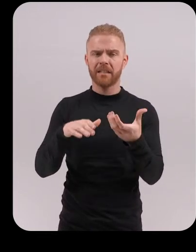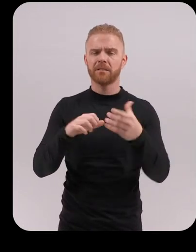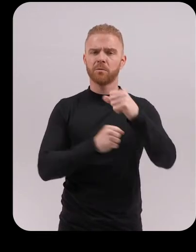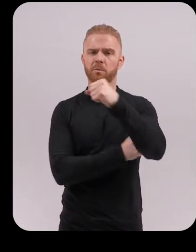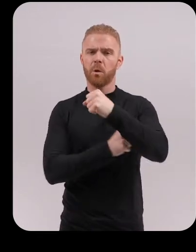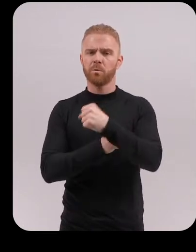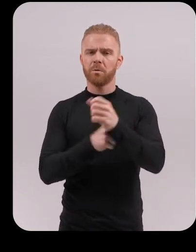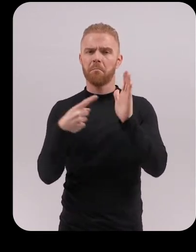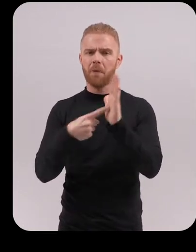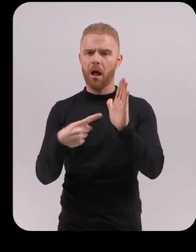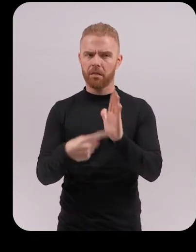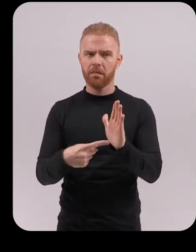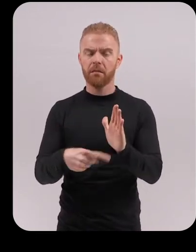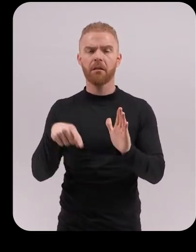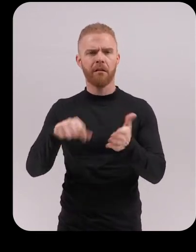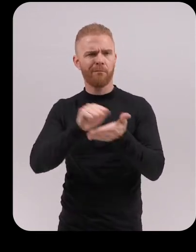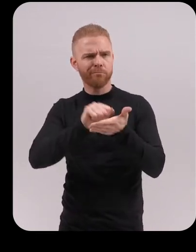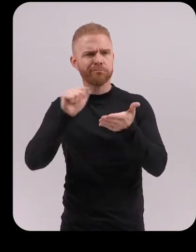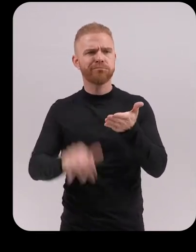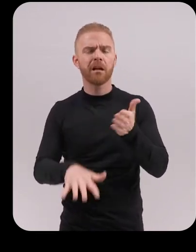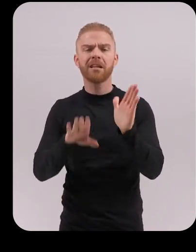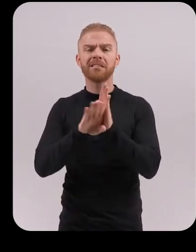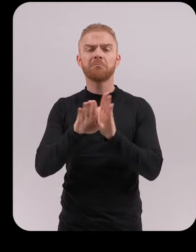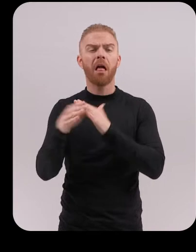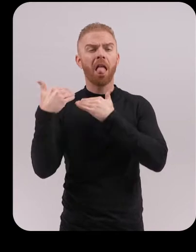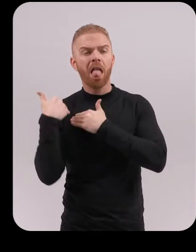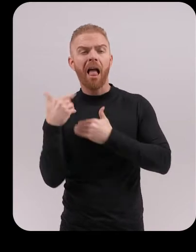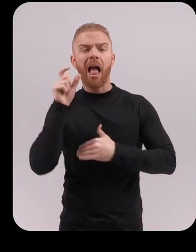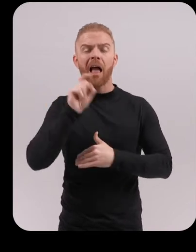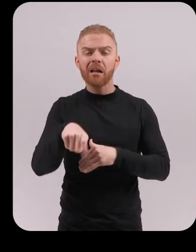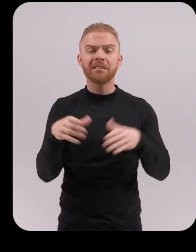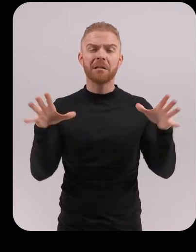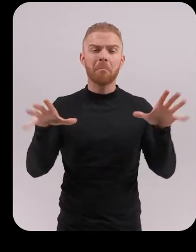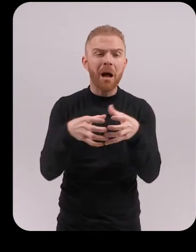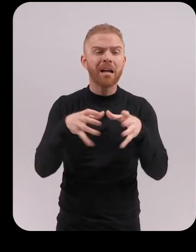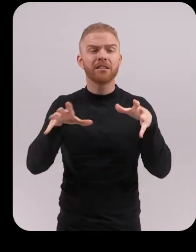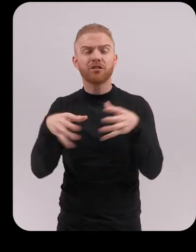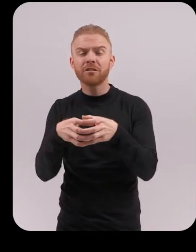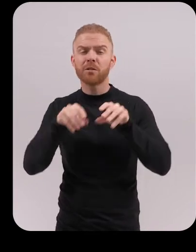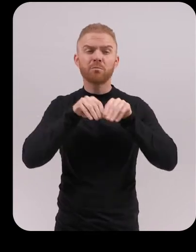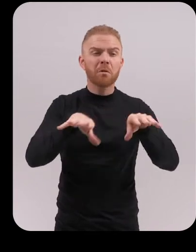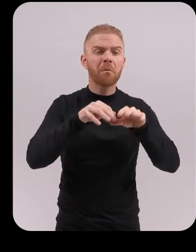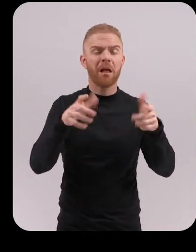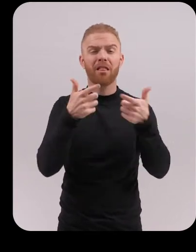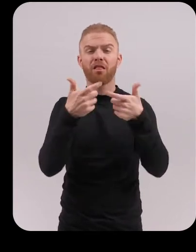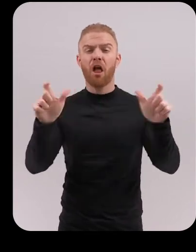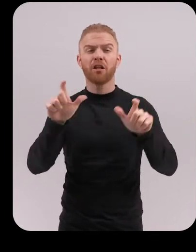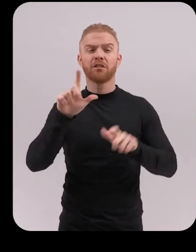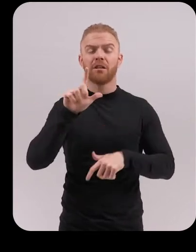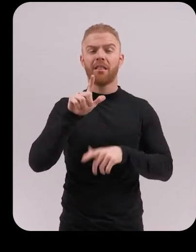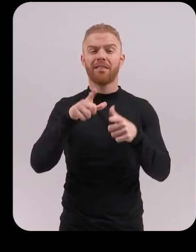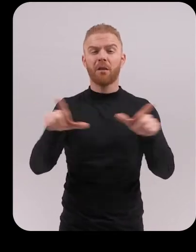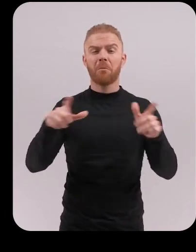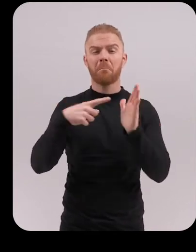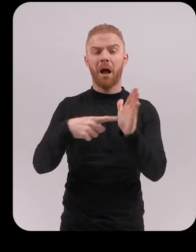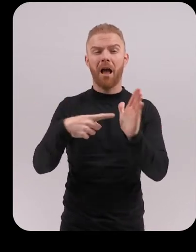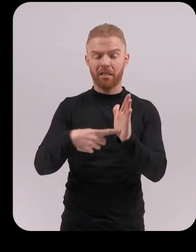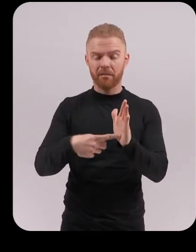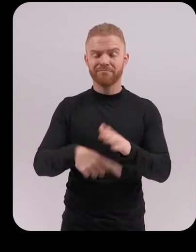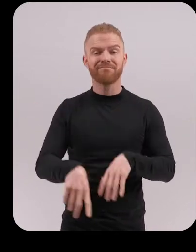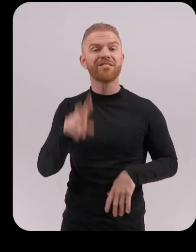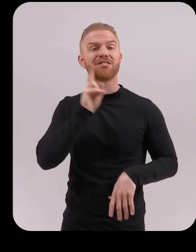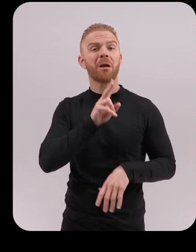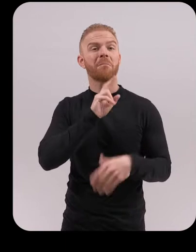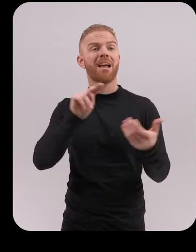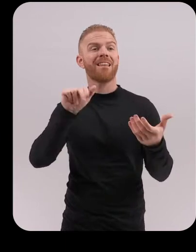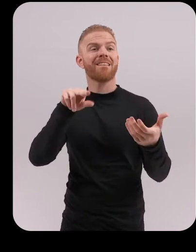models. It removes the developer burden of packaging and distributing large language models. Gemini